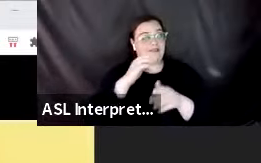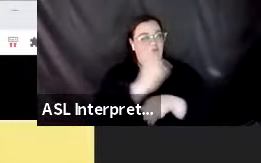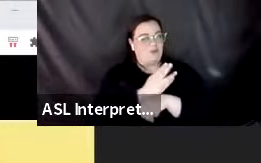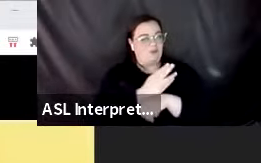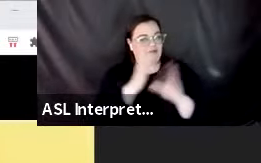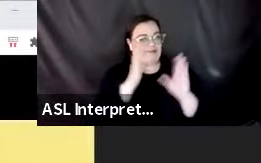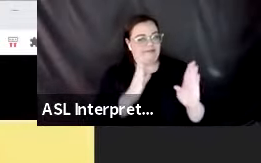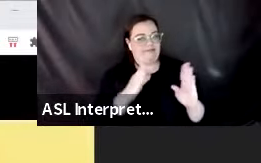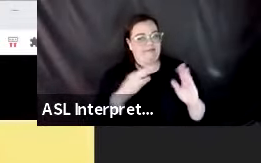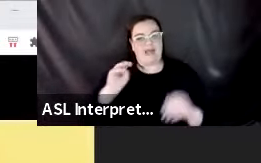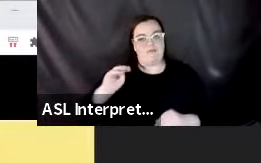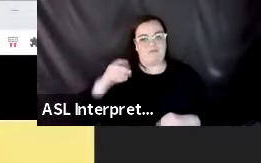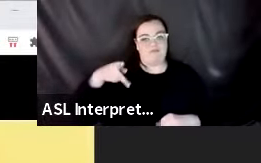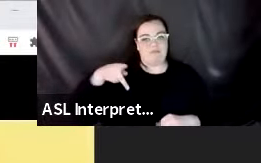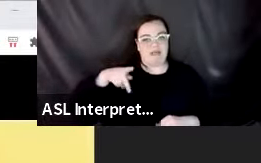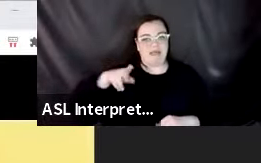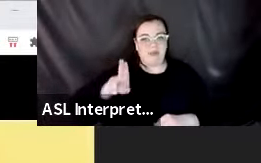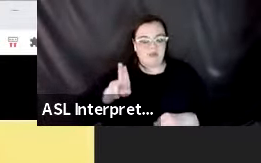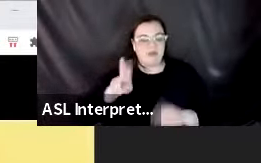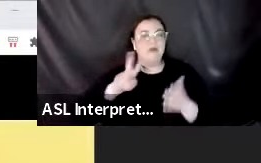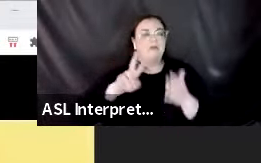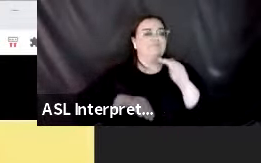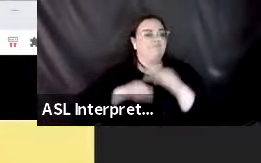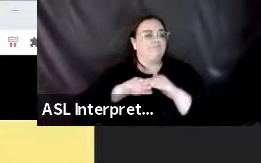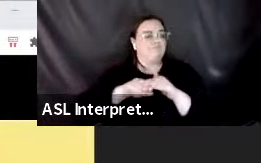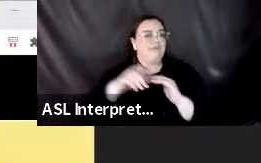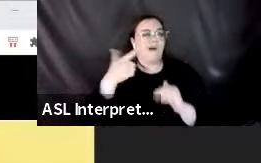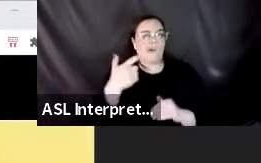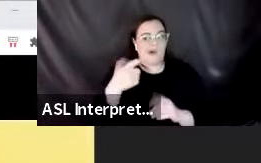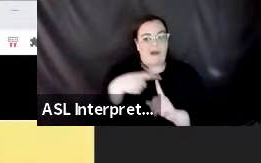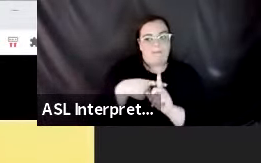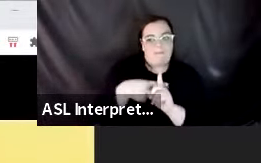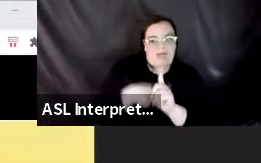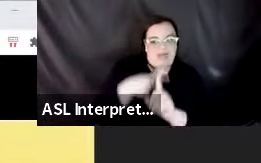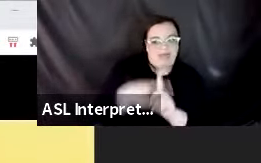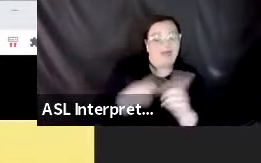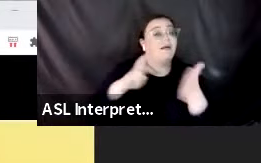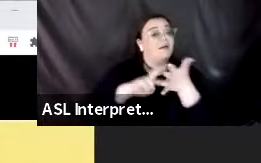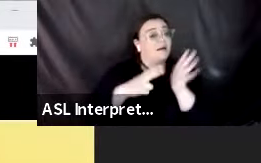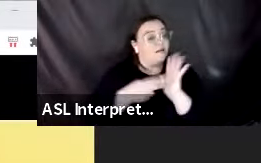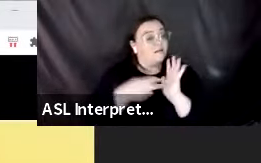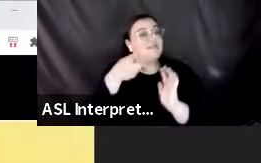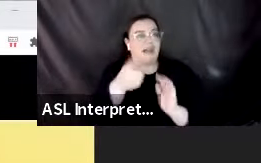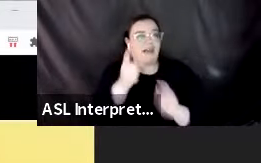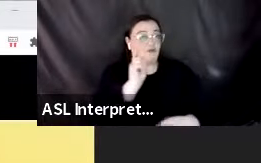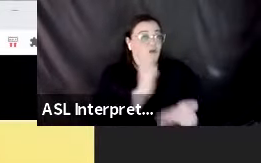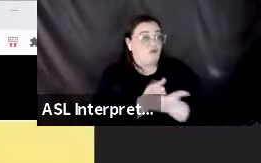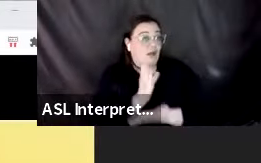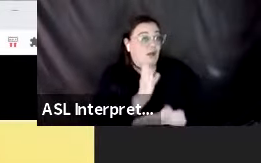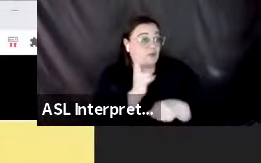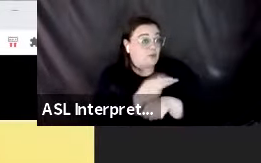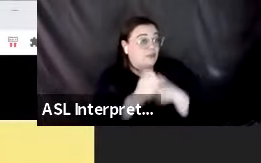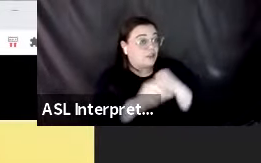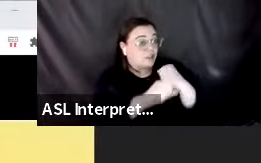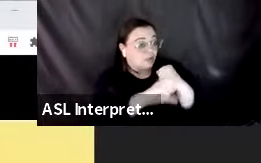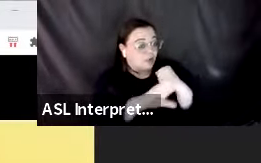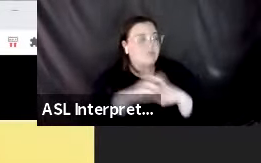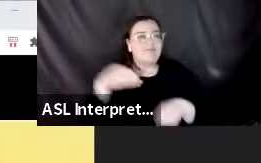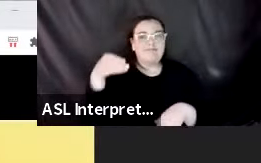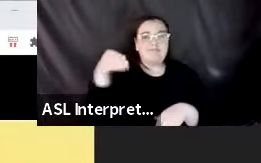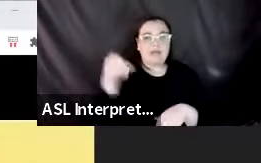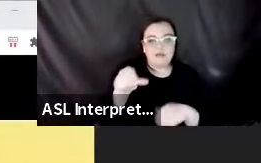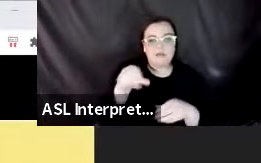a producer has the right to use the commercial and compensate you during a 21-month period. It's divided into